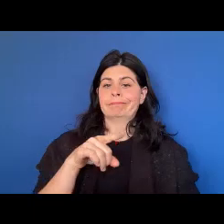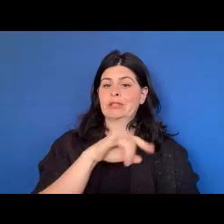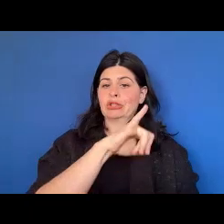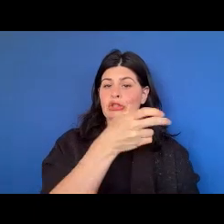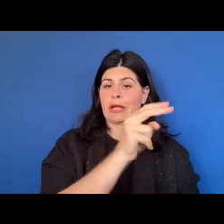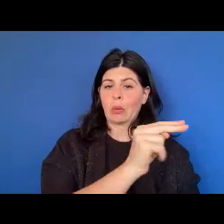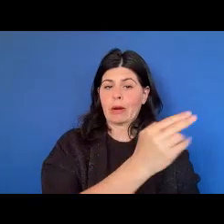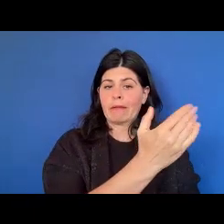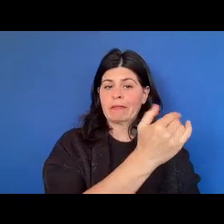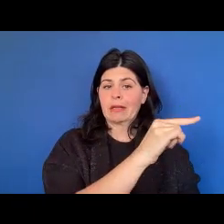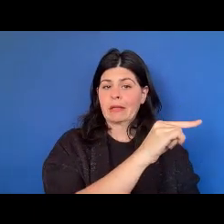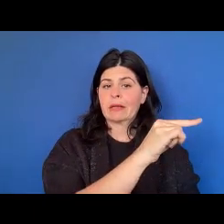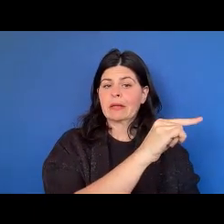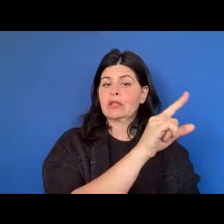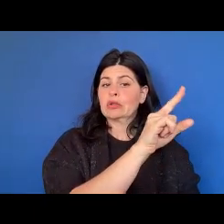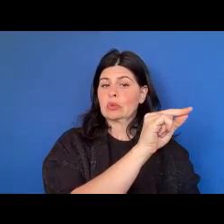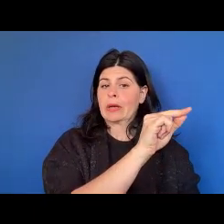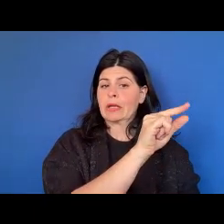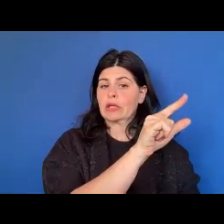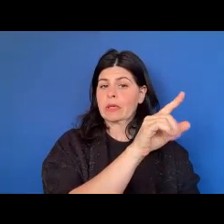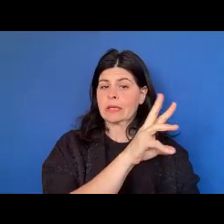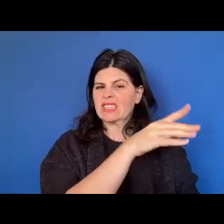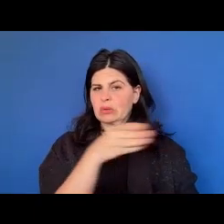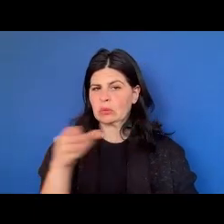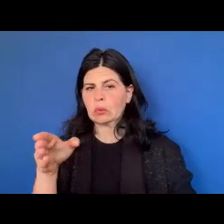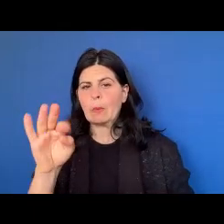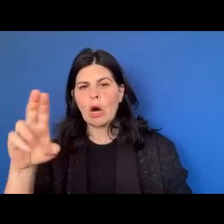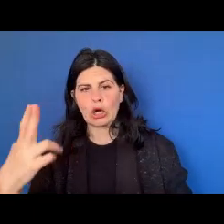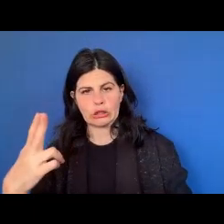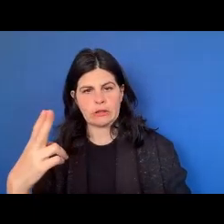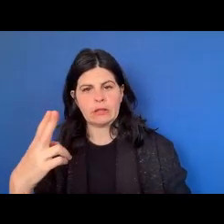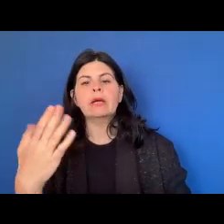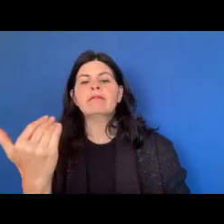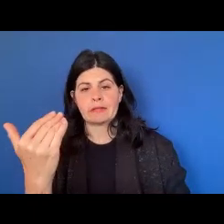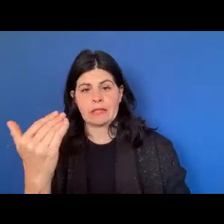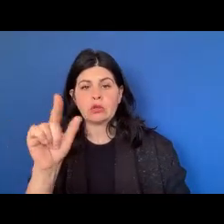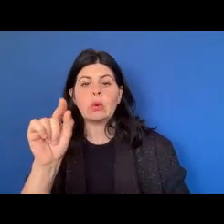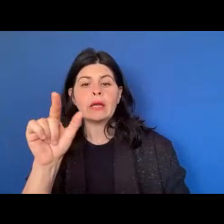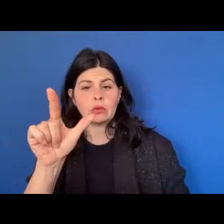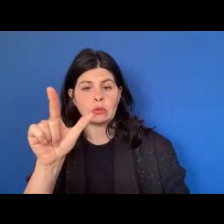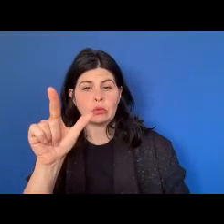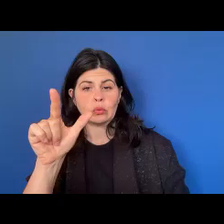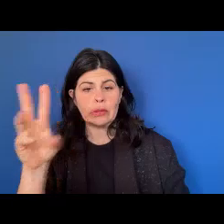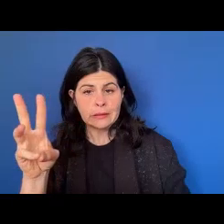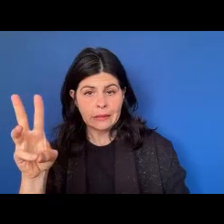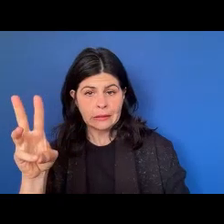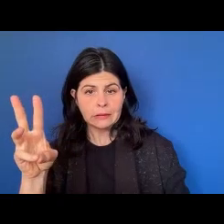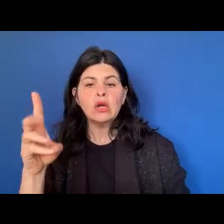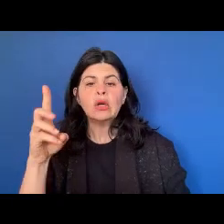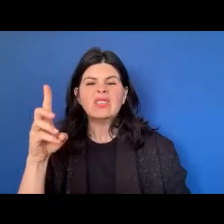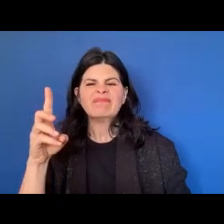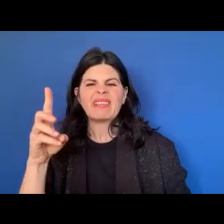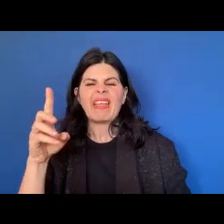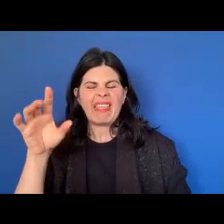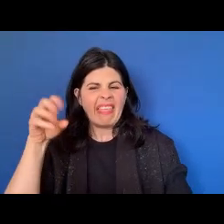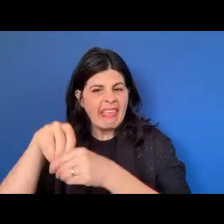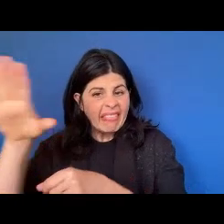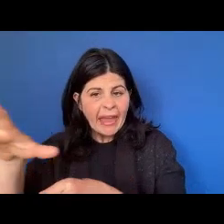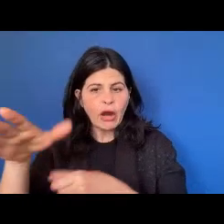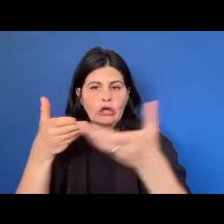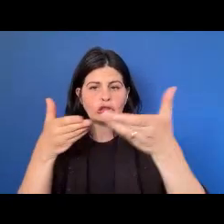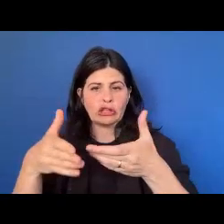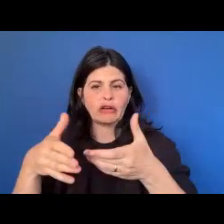15th, 2026, to hear comments in support of or opposition to the